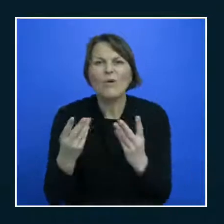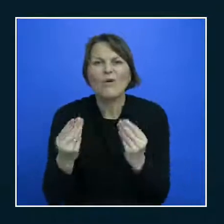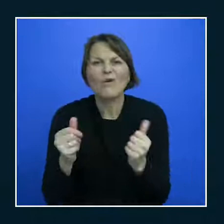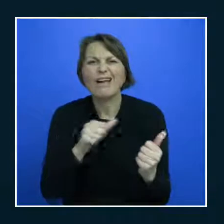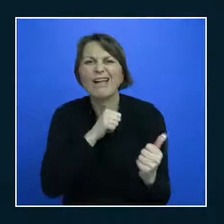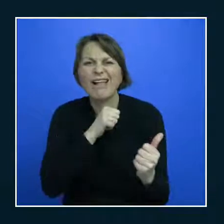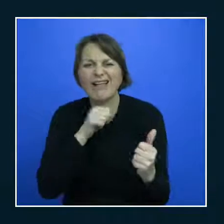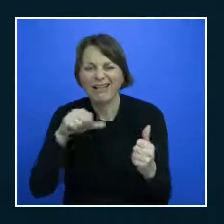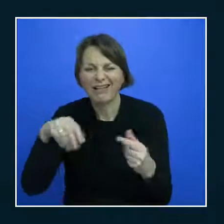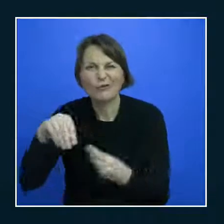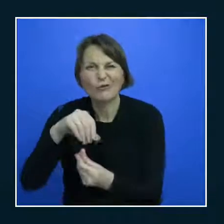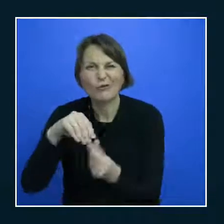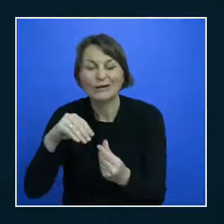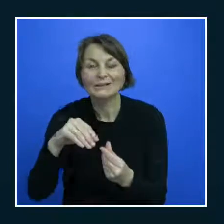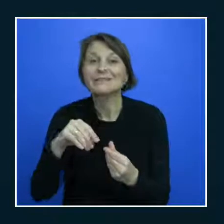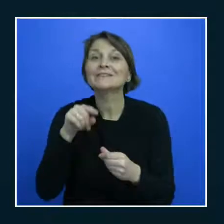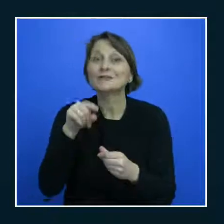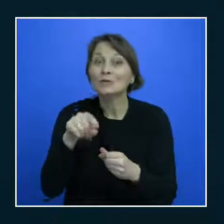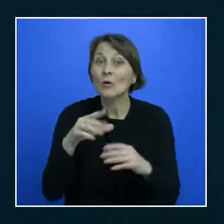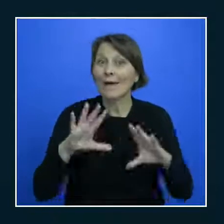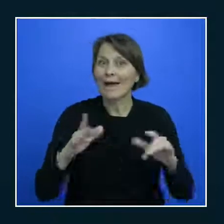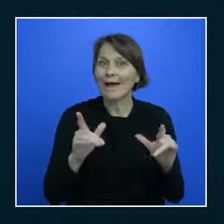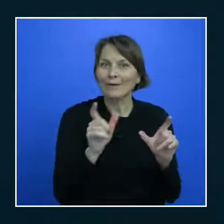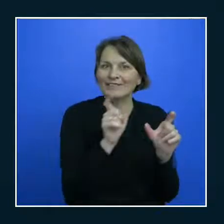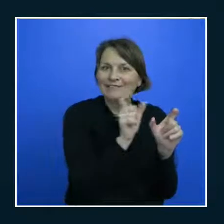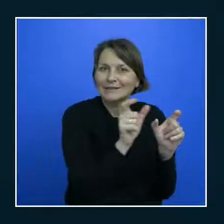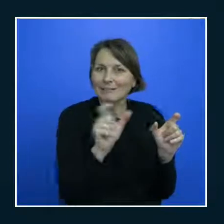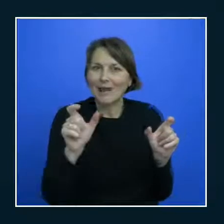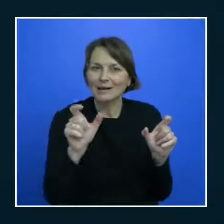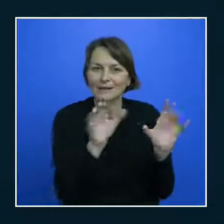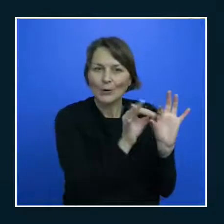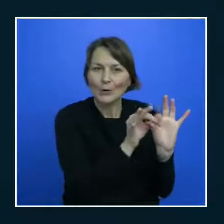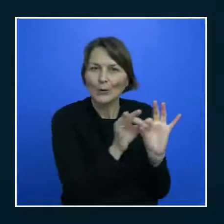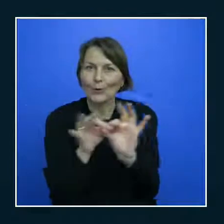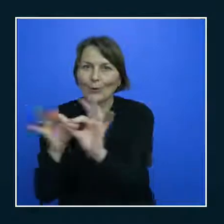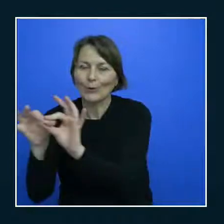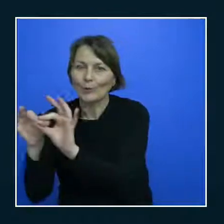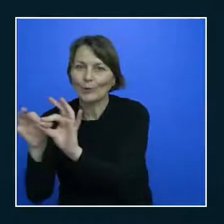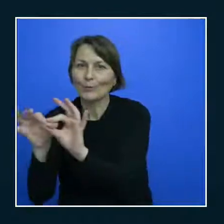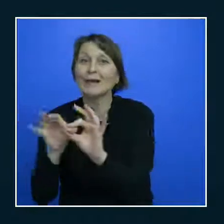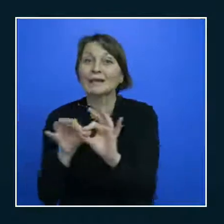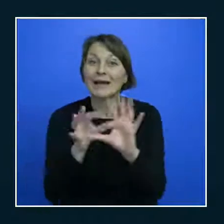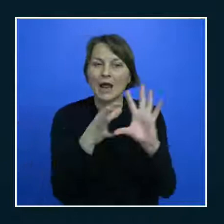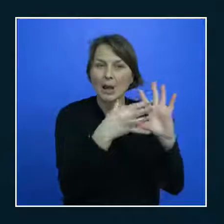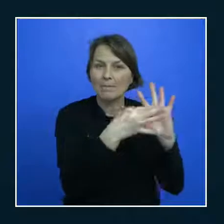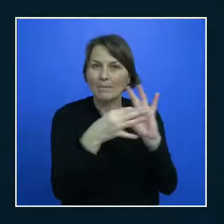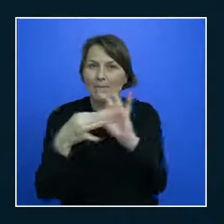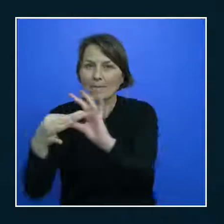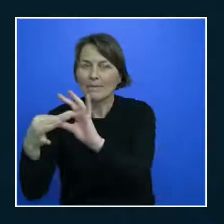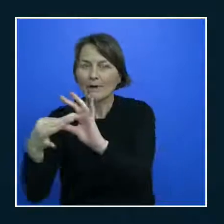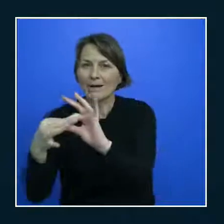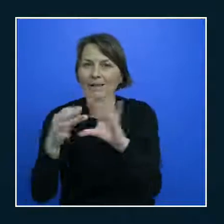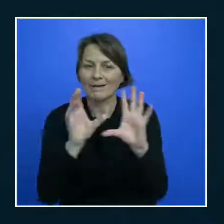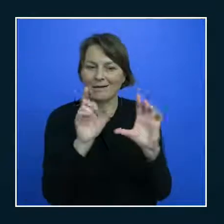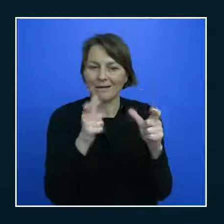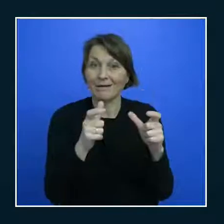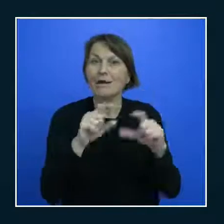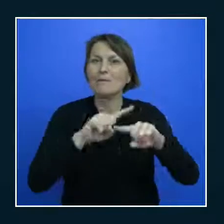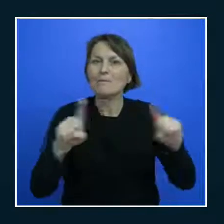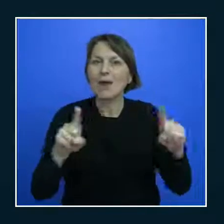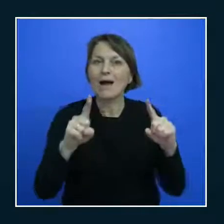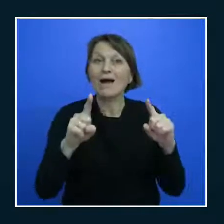the documents that are found by using the inverted index, right? And then it sorts them in a different